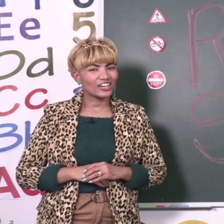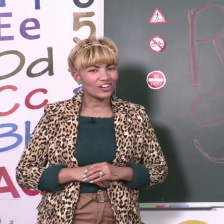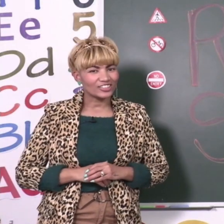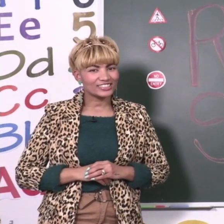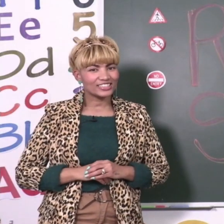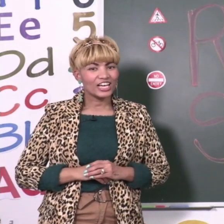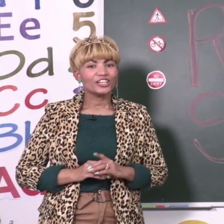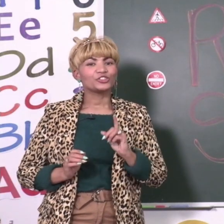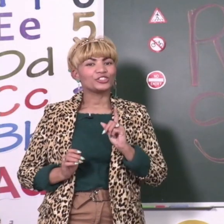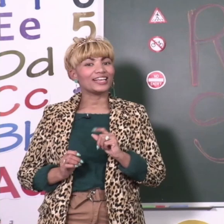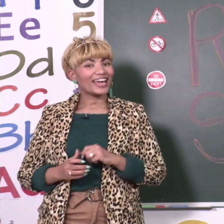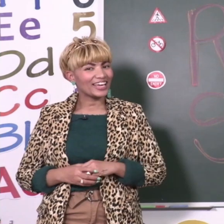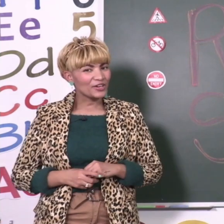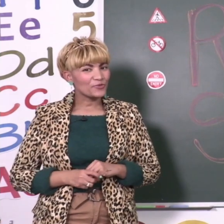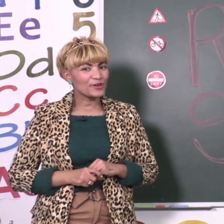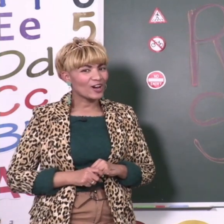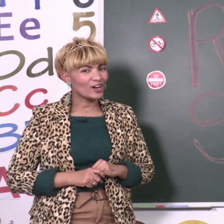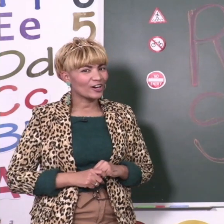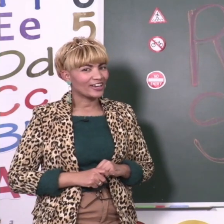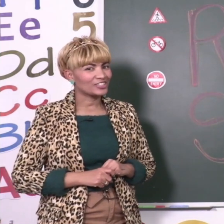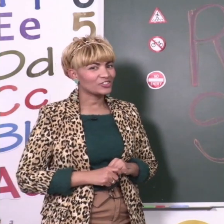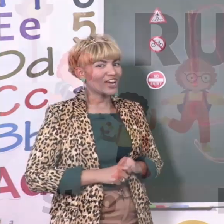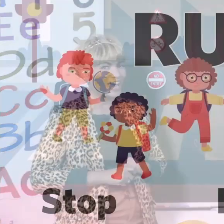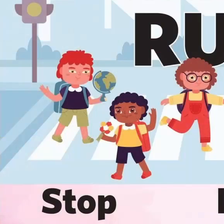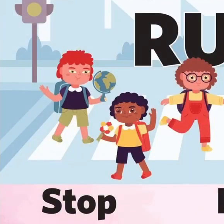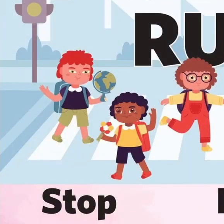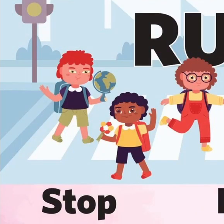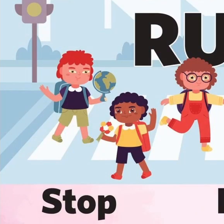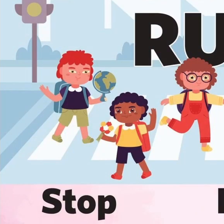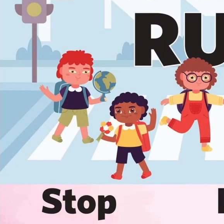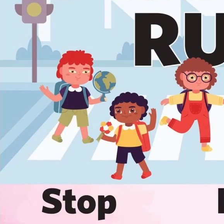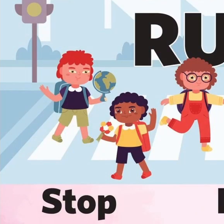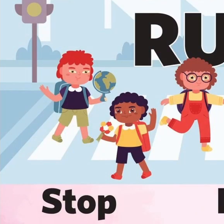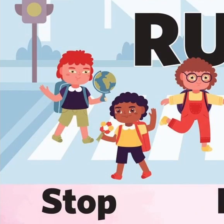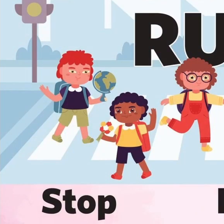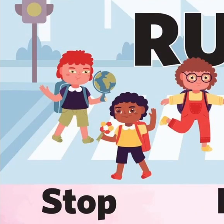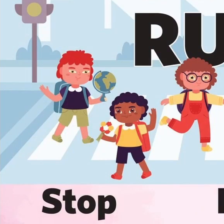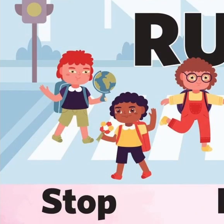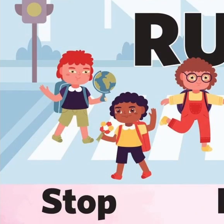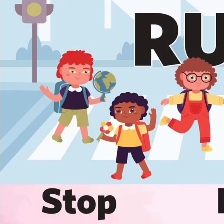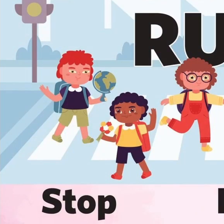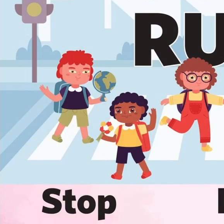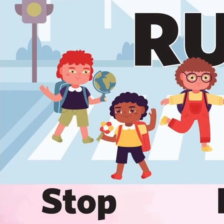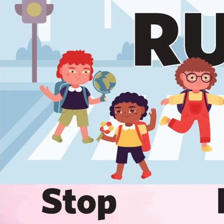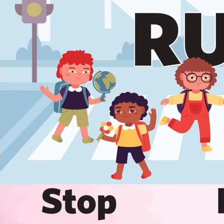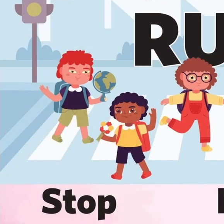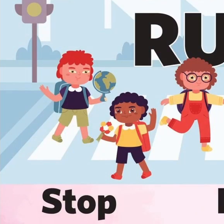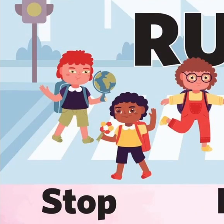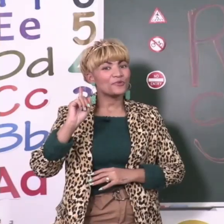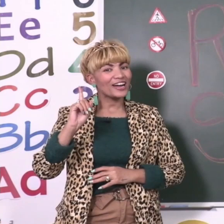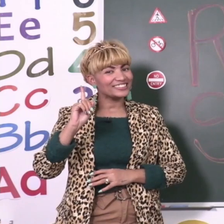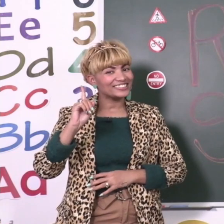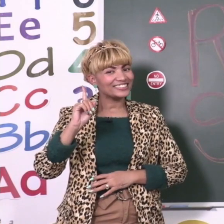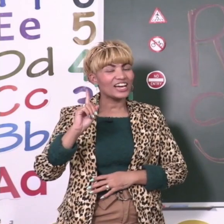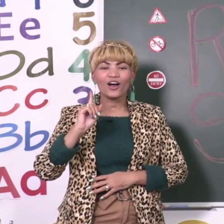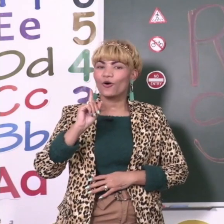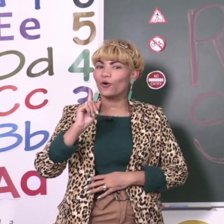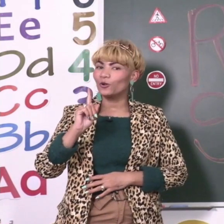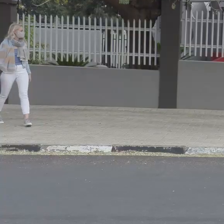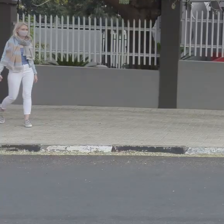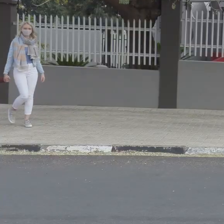Good day, class. Today we are going to have a quick road safety lesson. Step